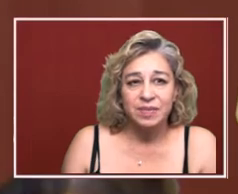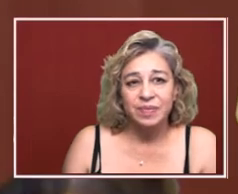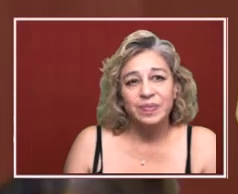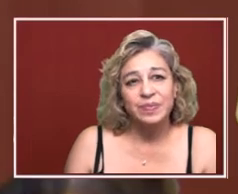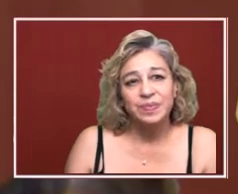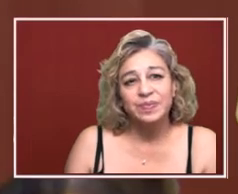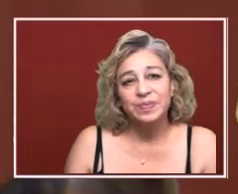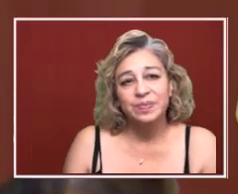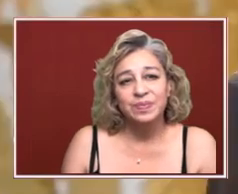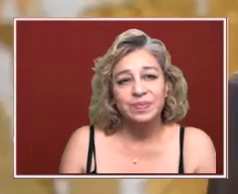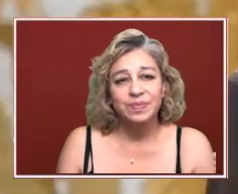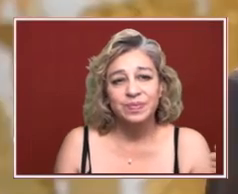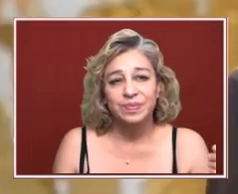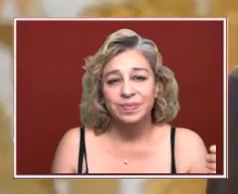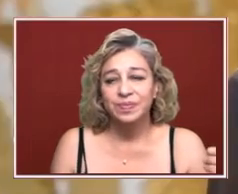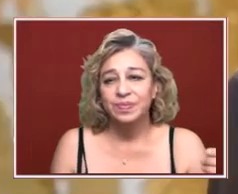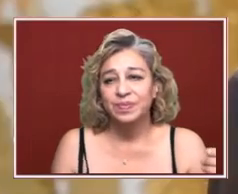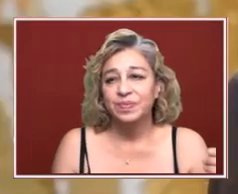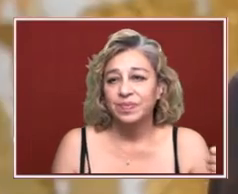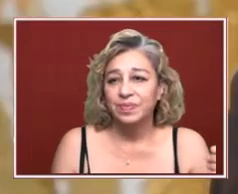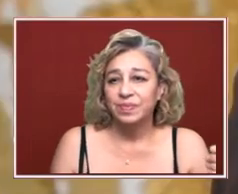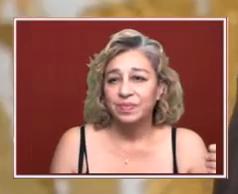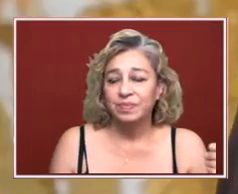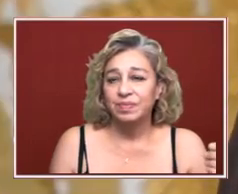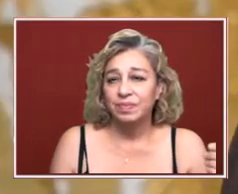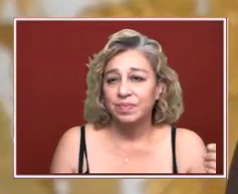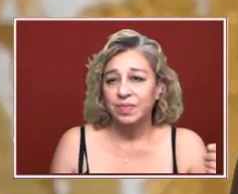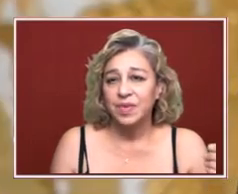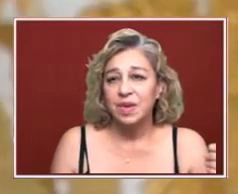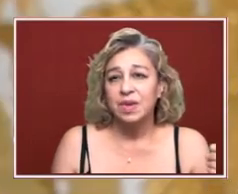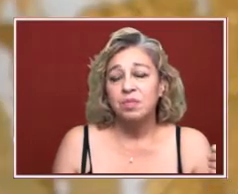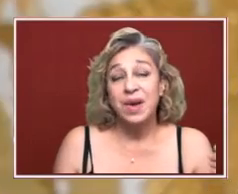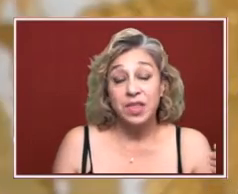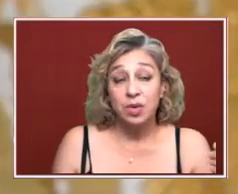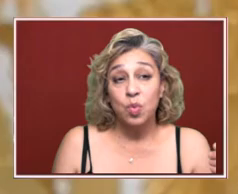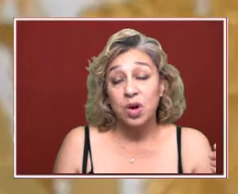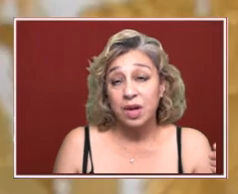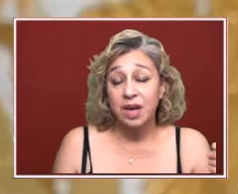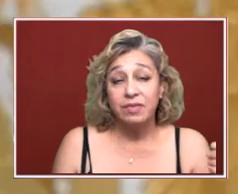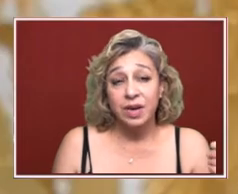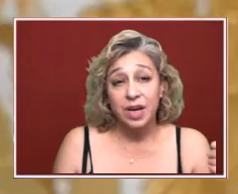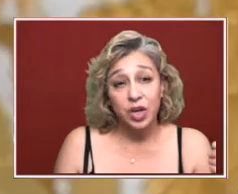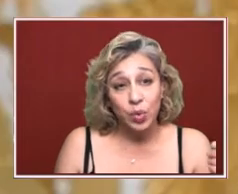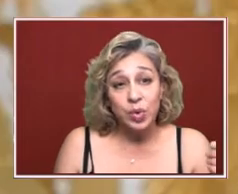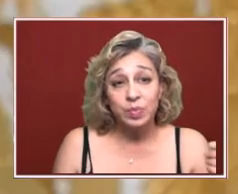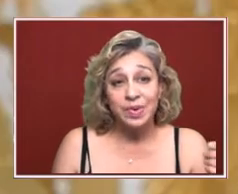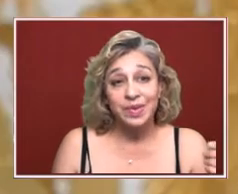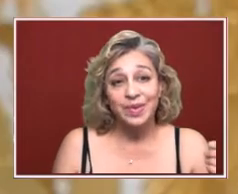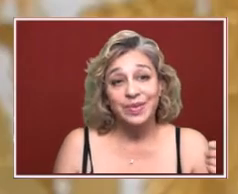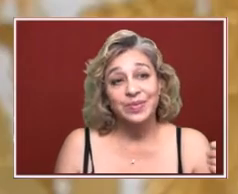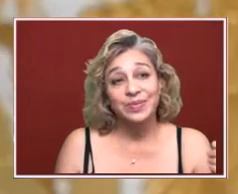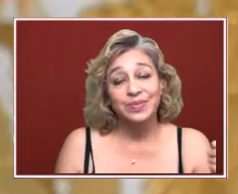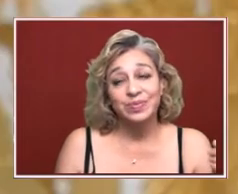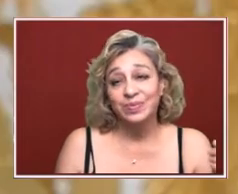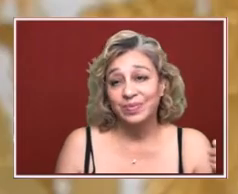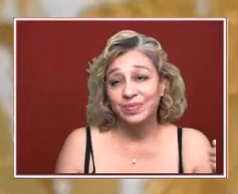done. Por el trabajo de un grupo. By the work of a group.